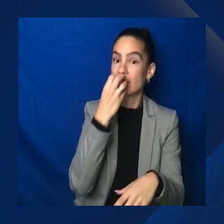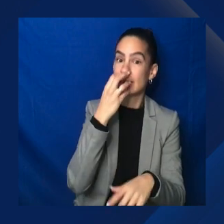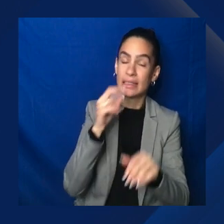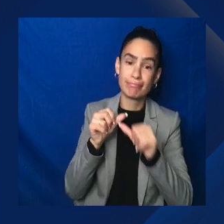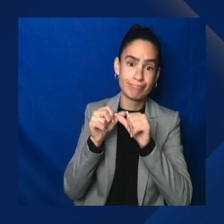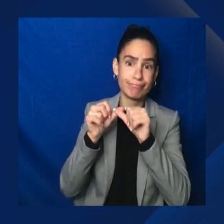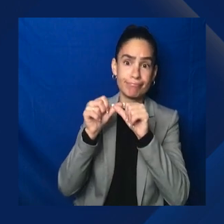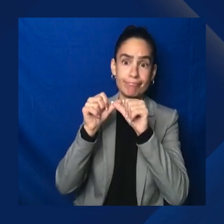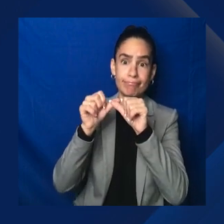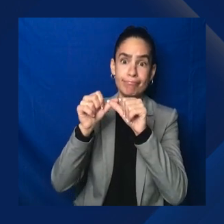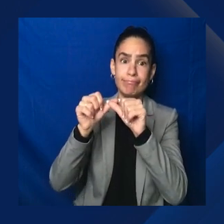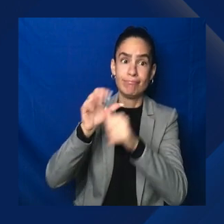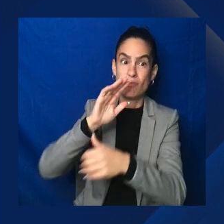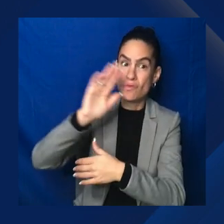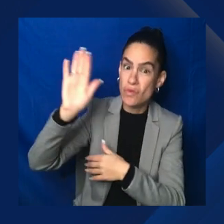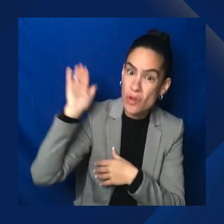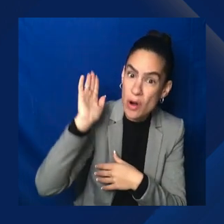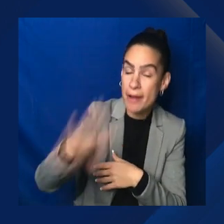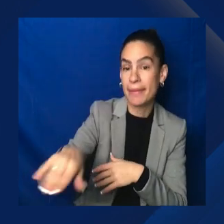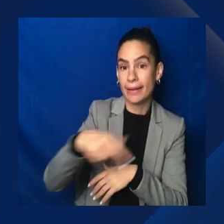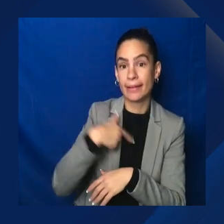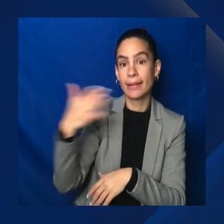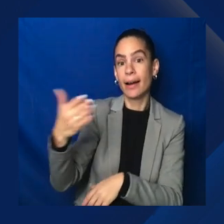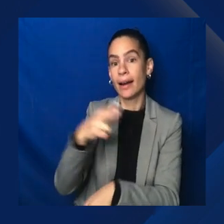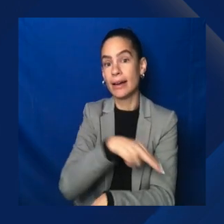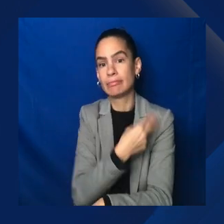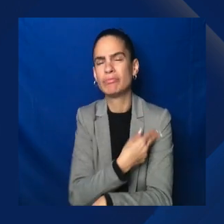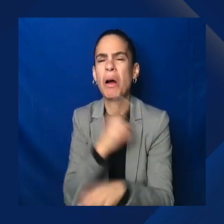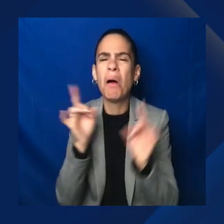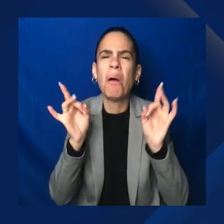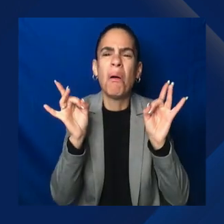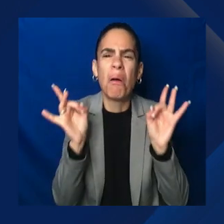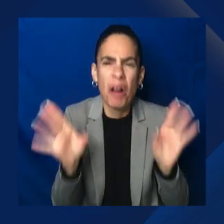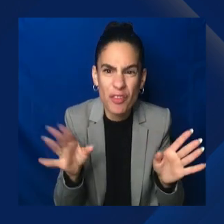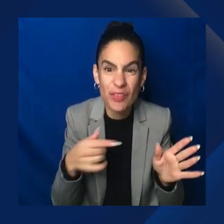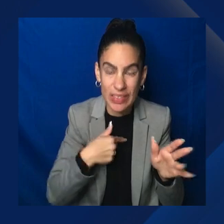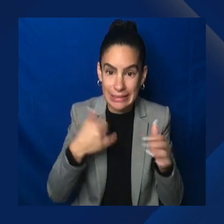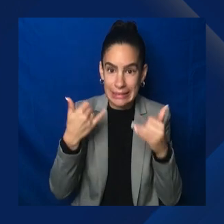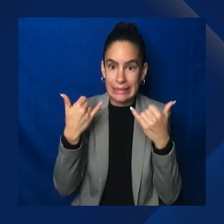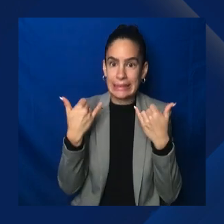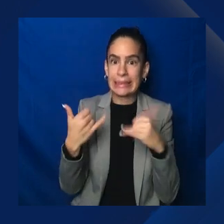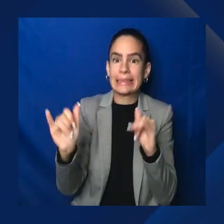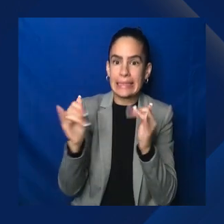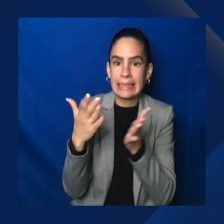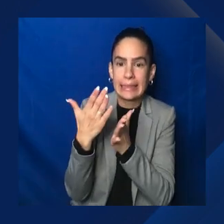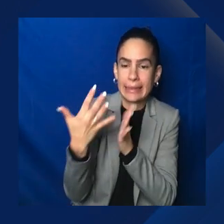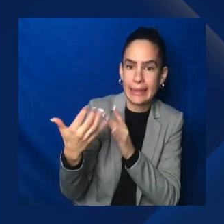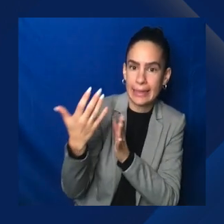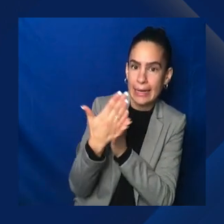the least, it was devastating. And there are still some residual effects that I have from COVID, even now being home.